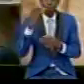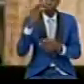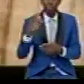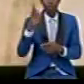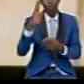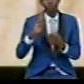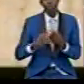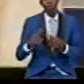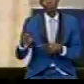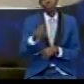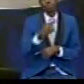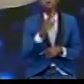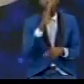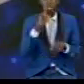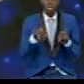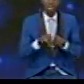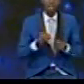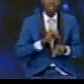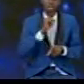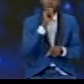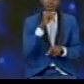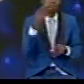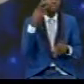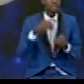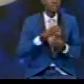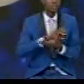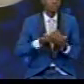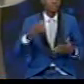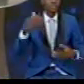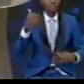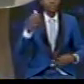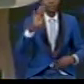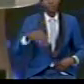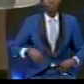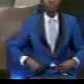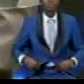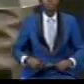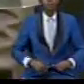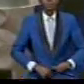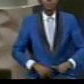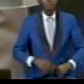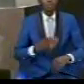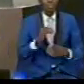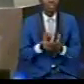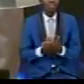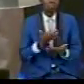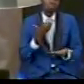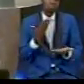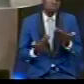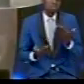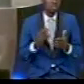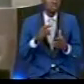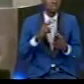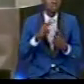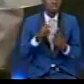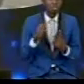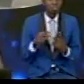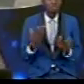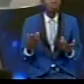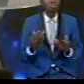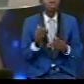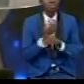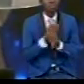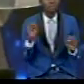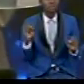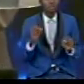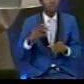verse 15. In verse 15, for in Christ Jesus, neither circumcision availeth anything,